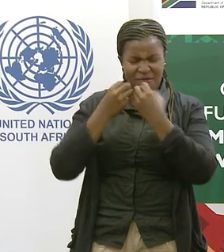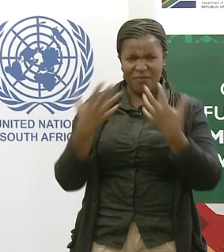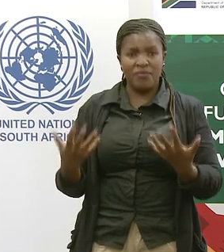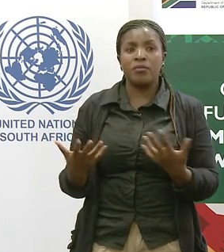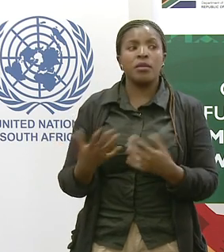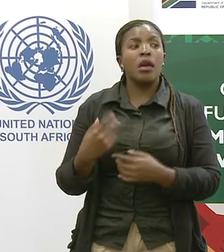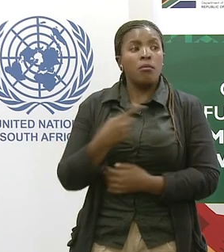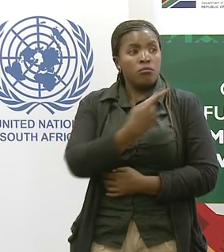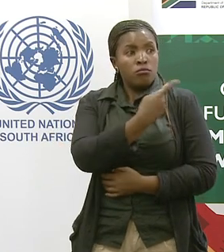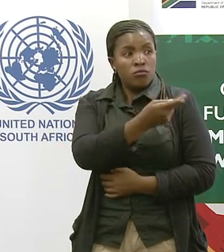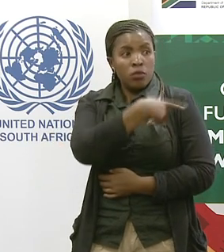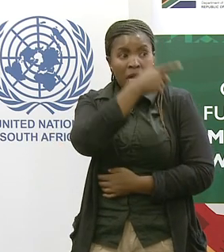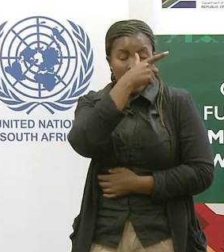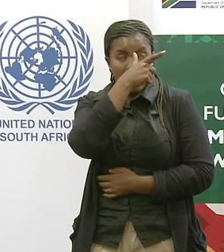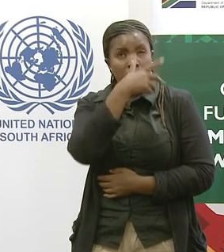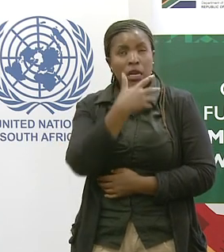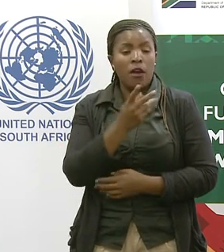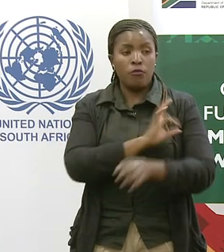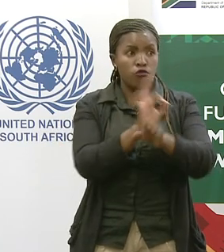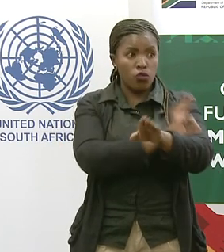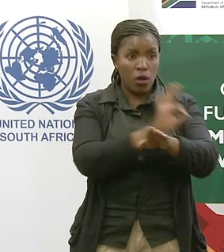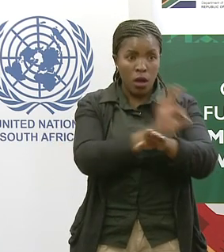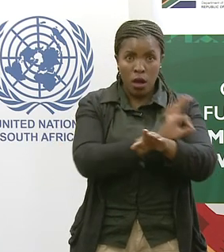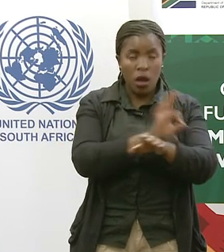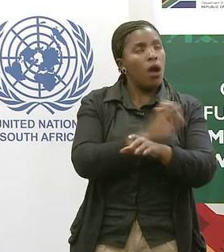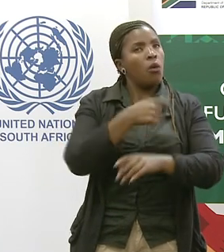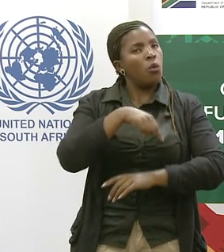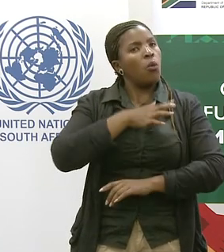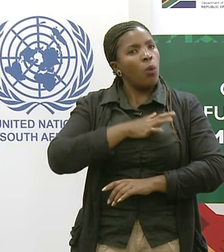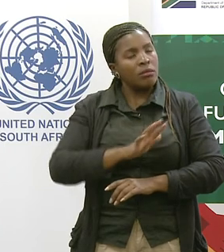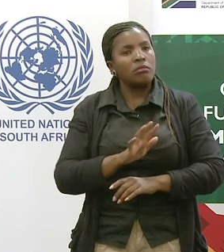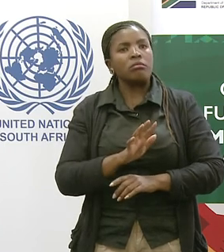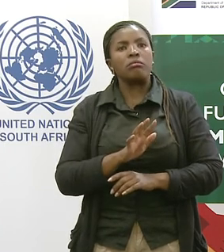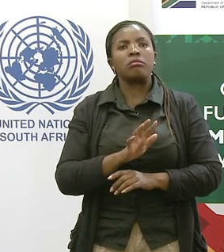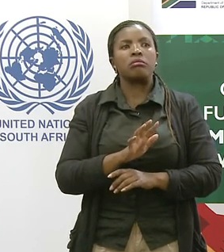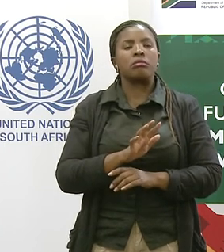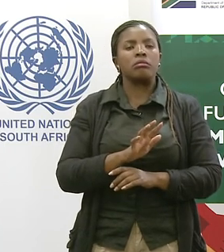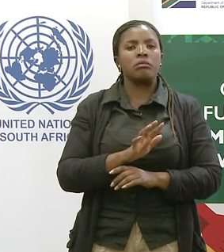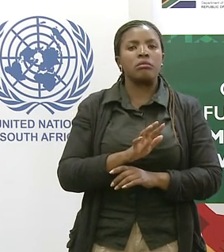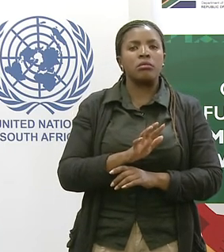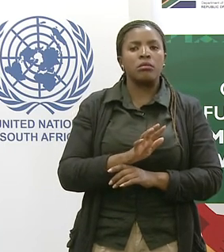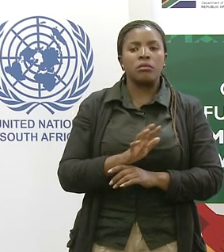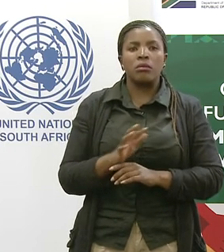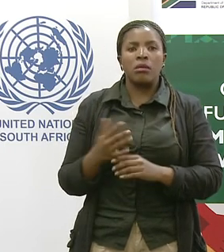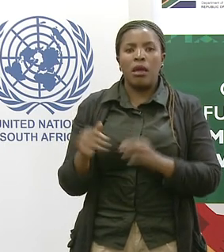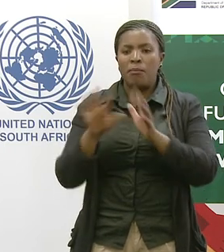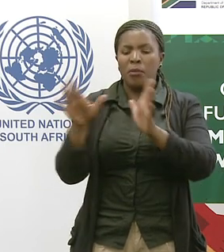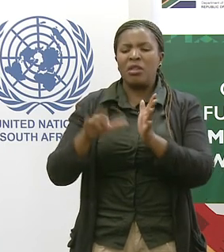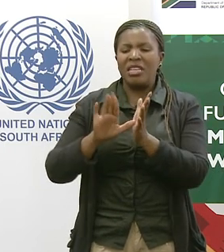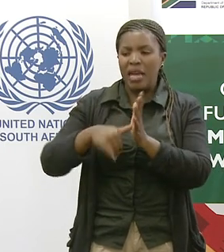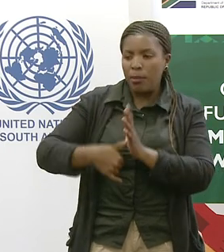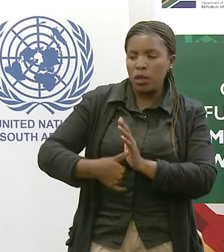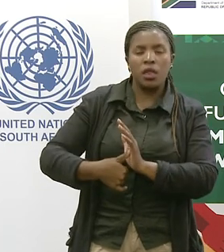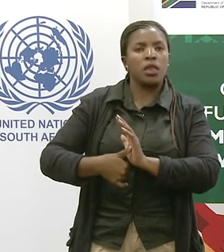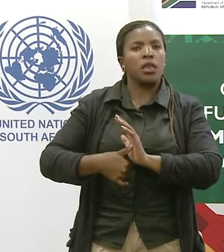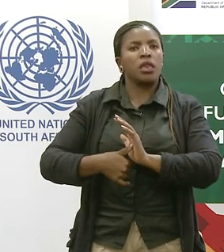planning this is that we did not want to create a platform for disabled people where